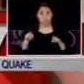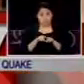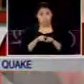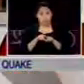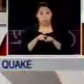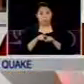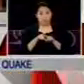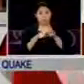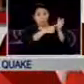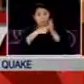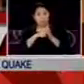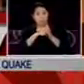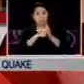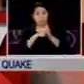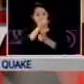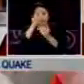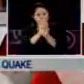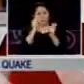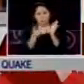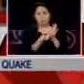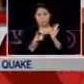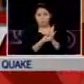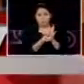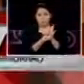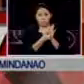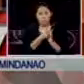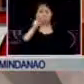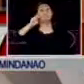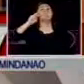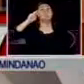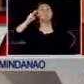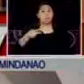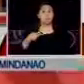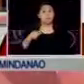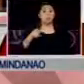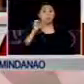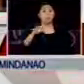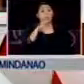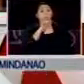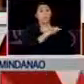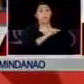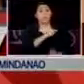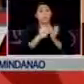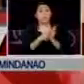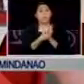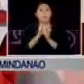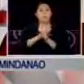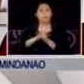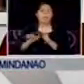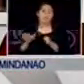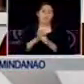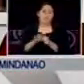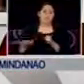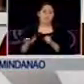and secondly, whether the proof is prima facie sufficiently relevant to